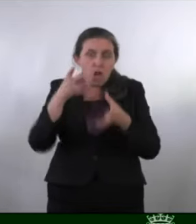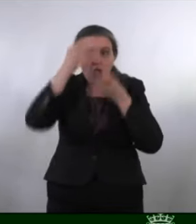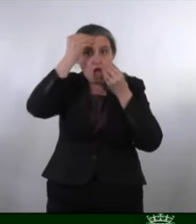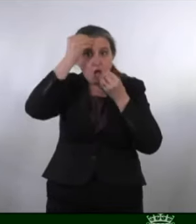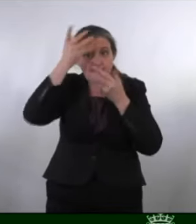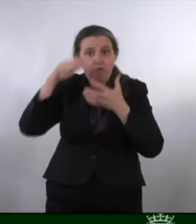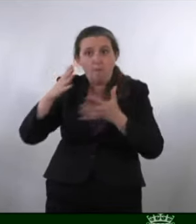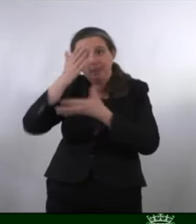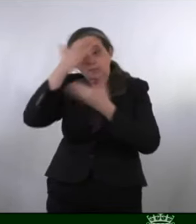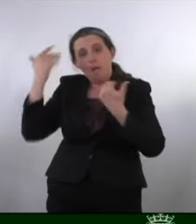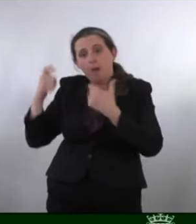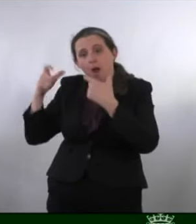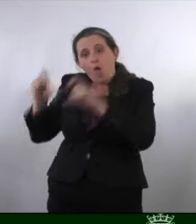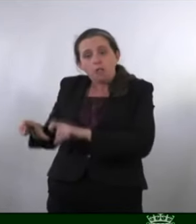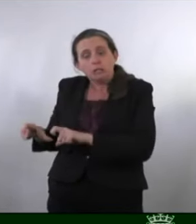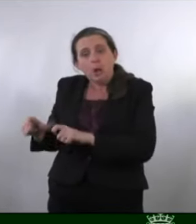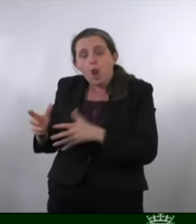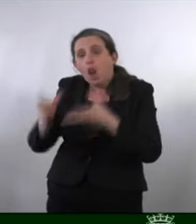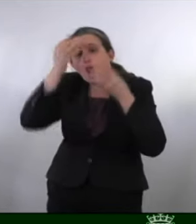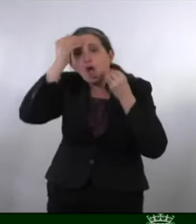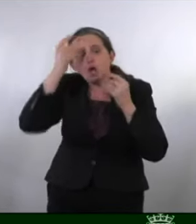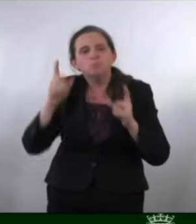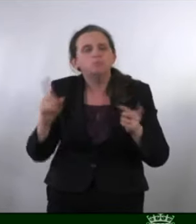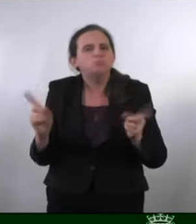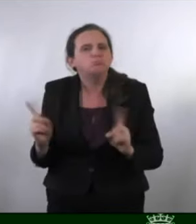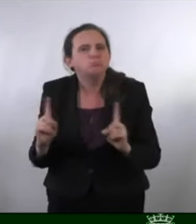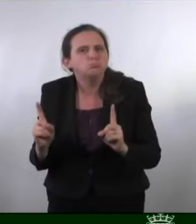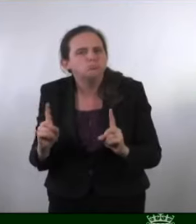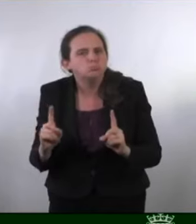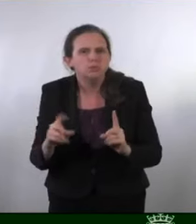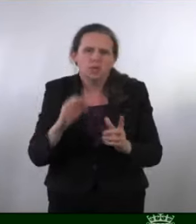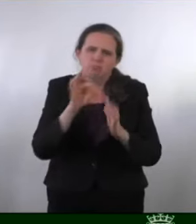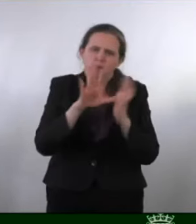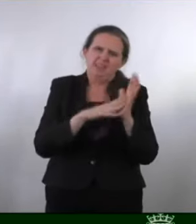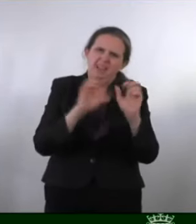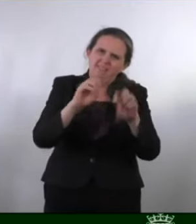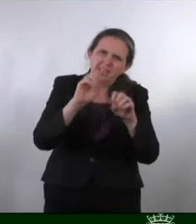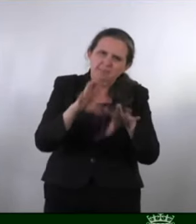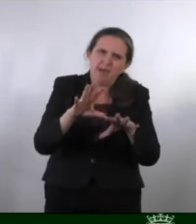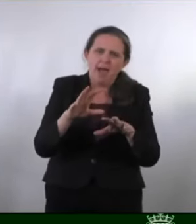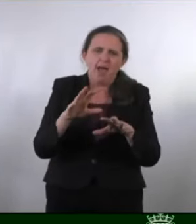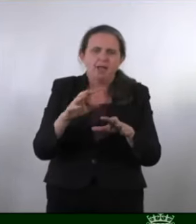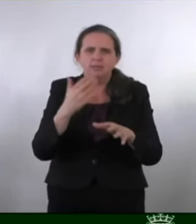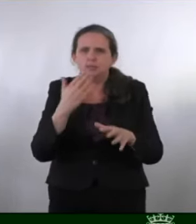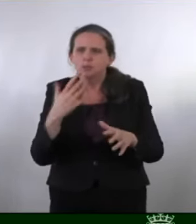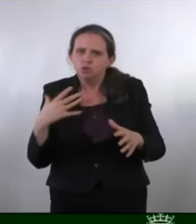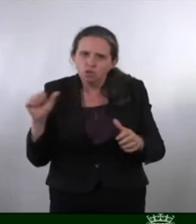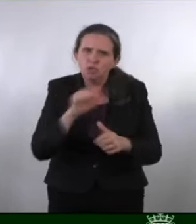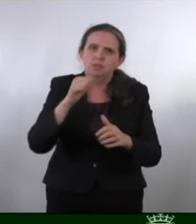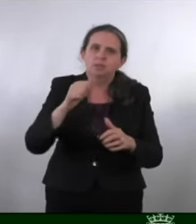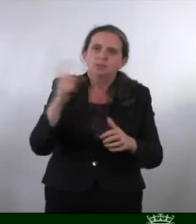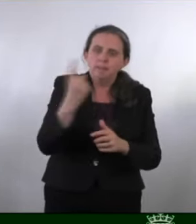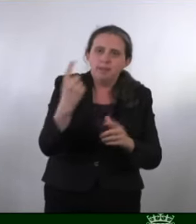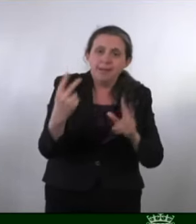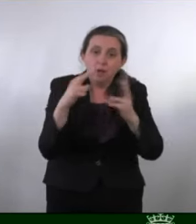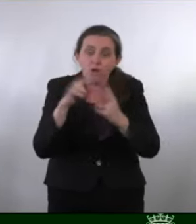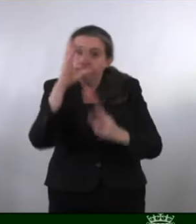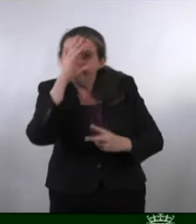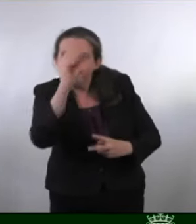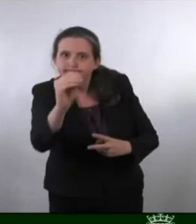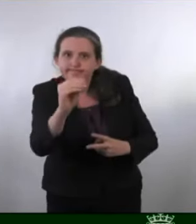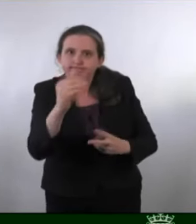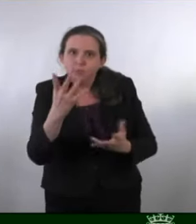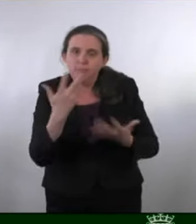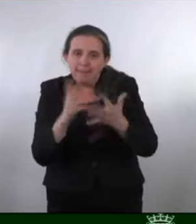when people were contacted, tested positive, they isolated, and he said it doesn't look to me as though the numbers or the proportions have been